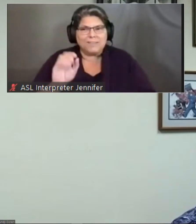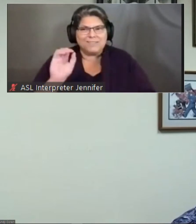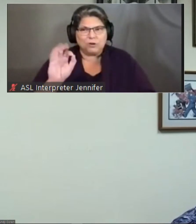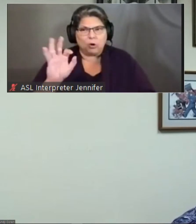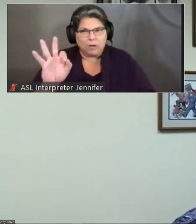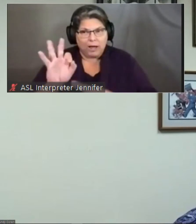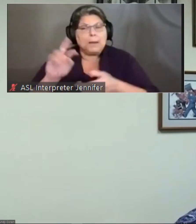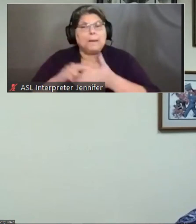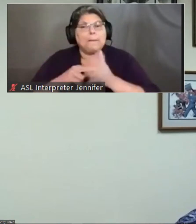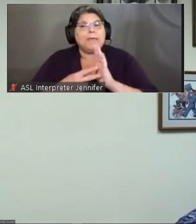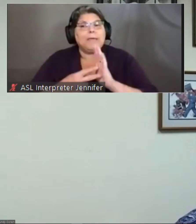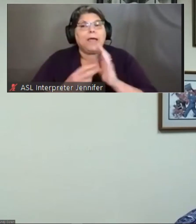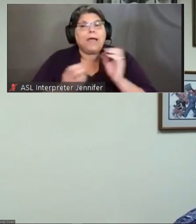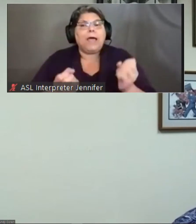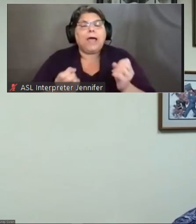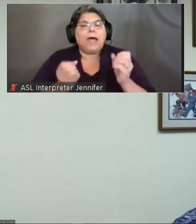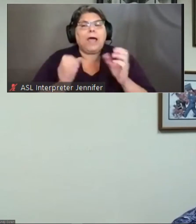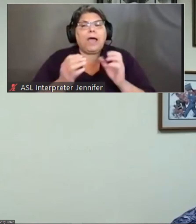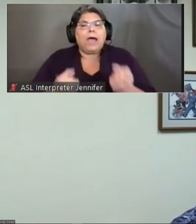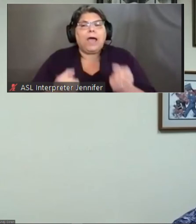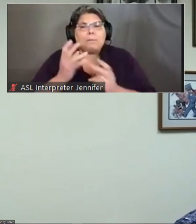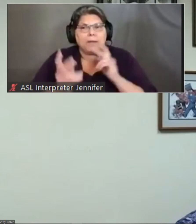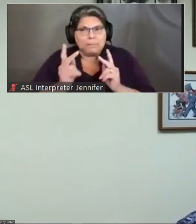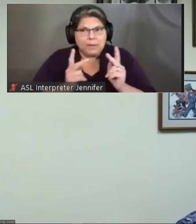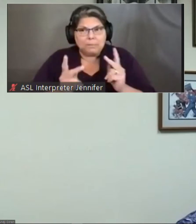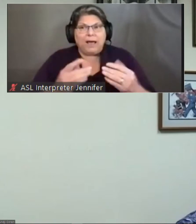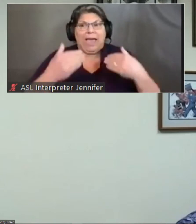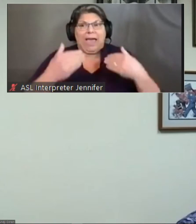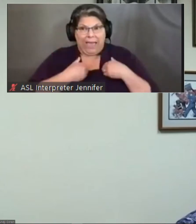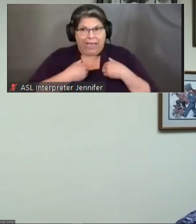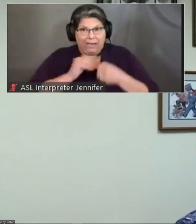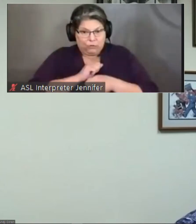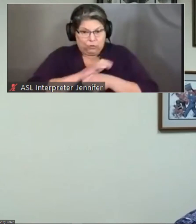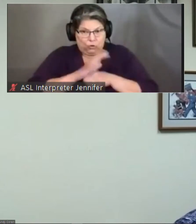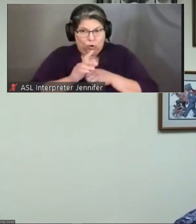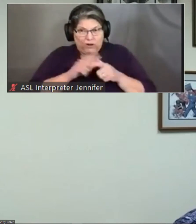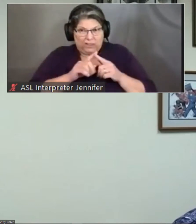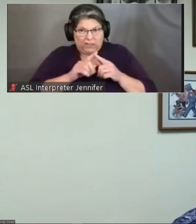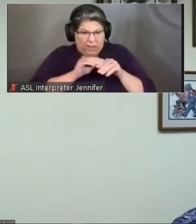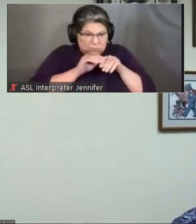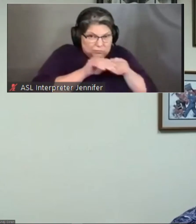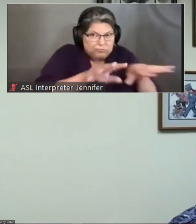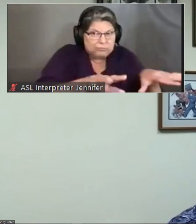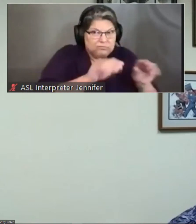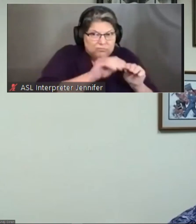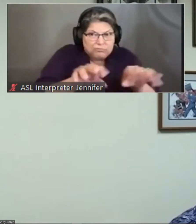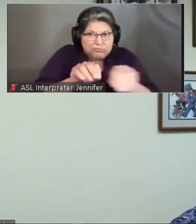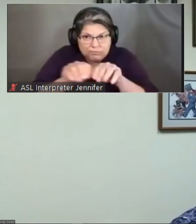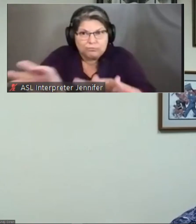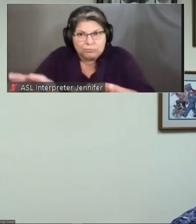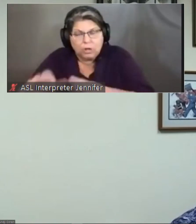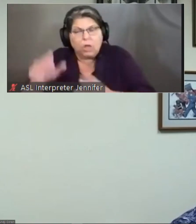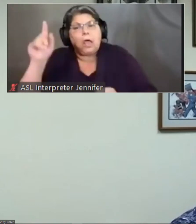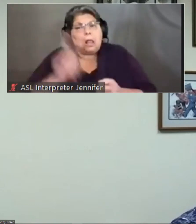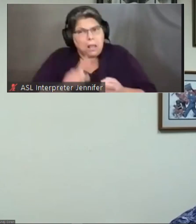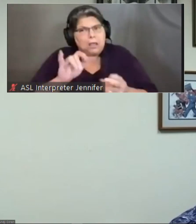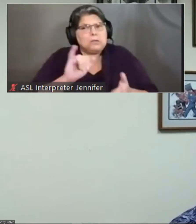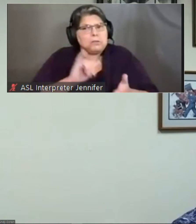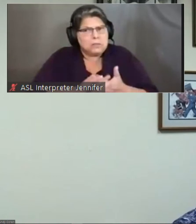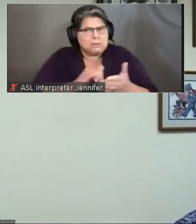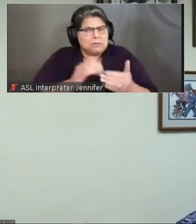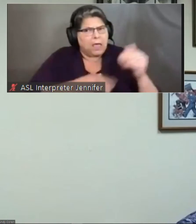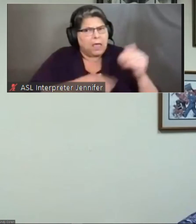sign of how much transmission there is. This is slightly decreased and less than the California R effective value